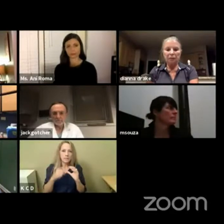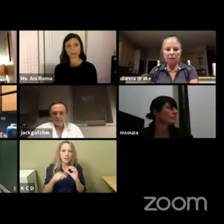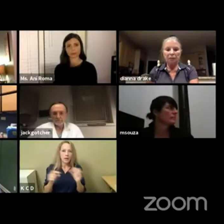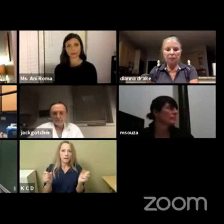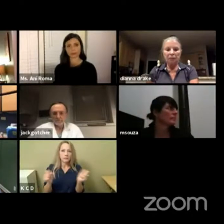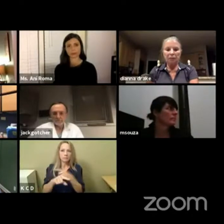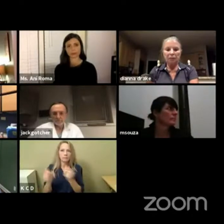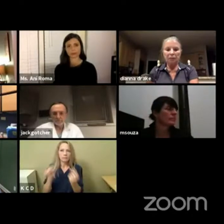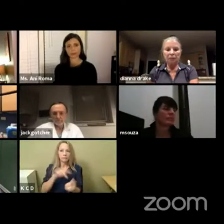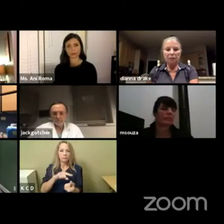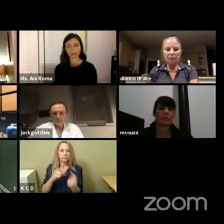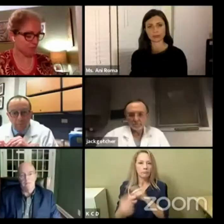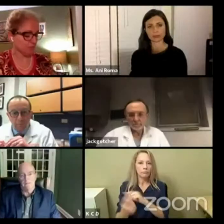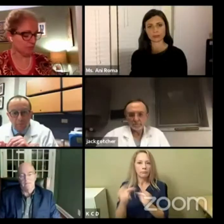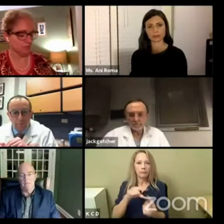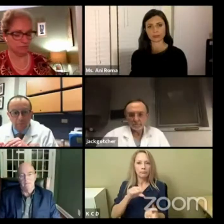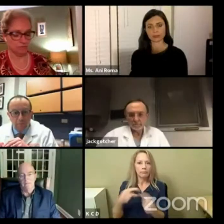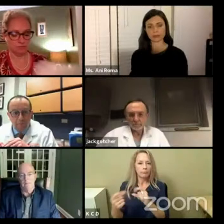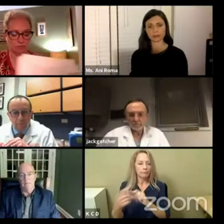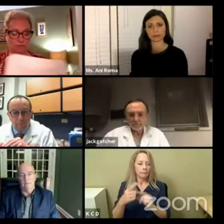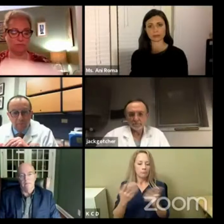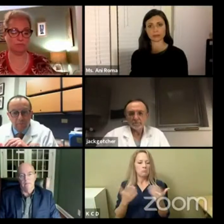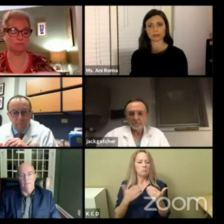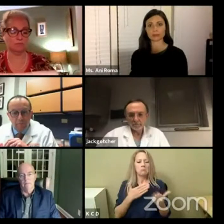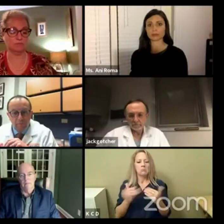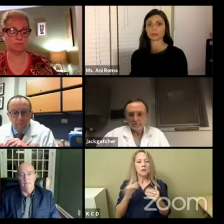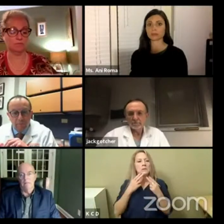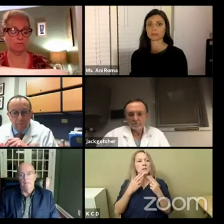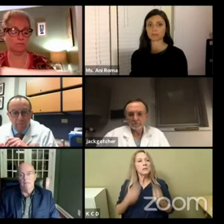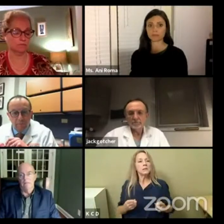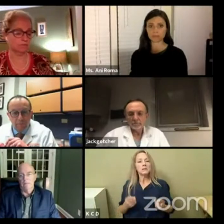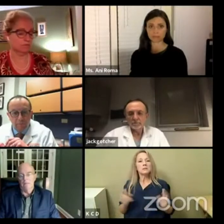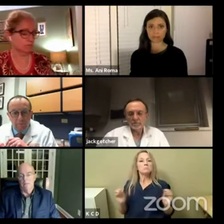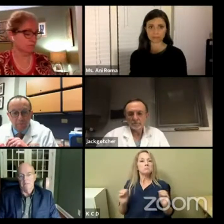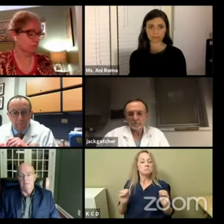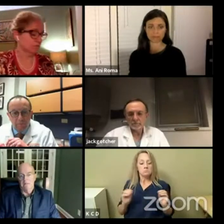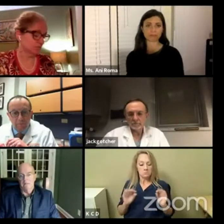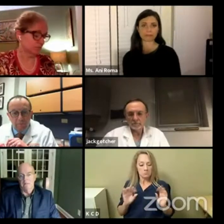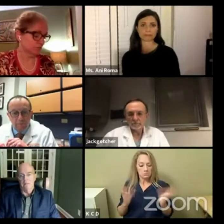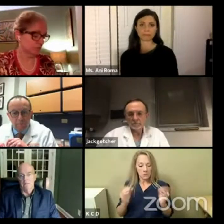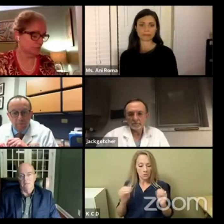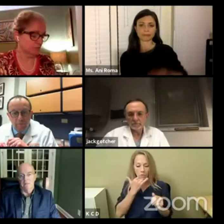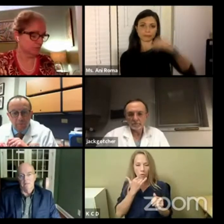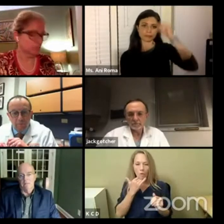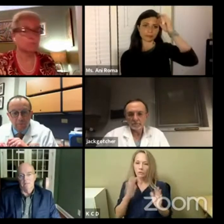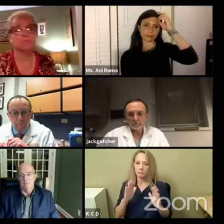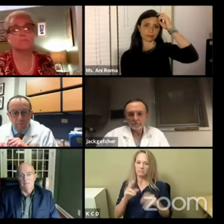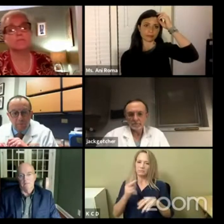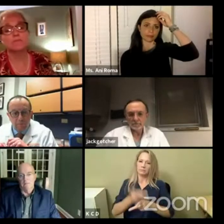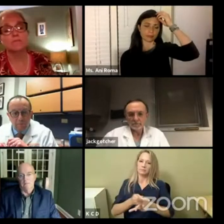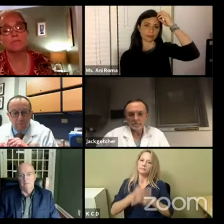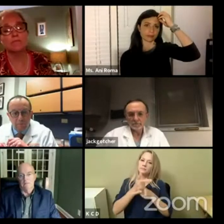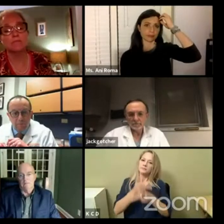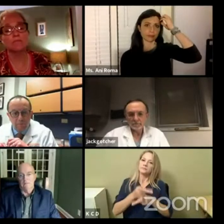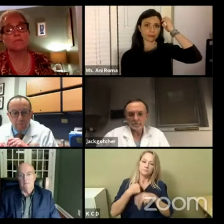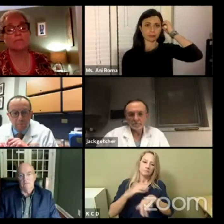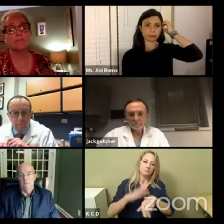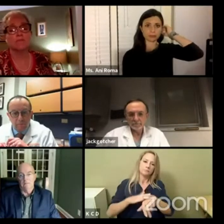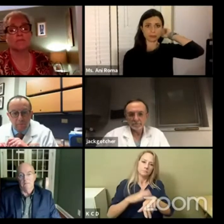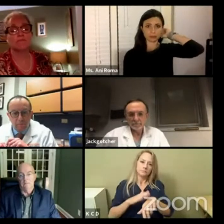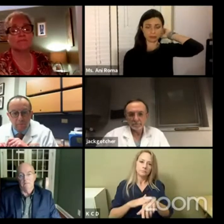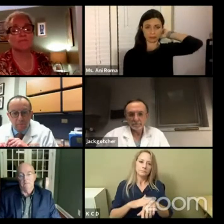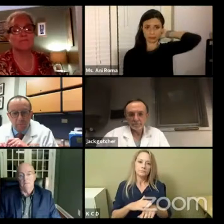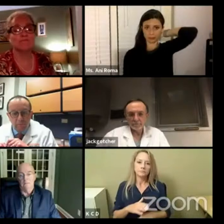amongst yourselves, even for the most innocent of purposes. Then I also take this opportunity to remind everybody